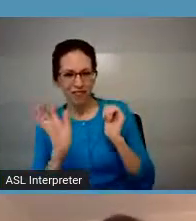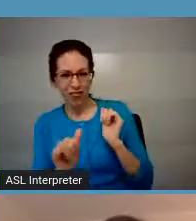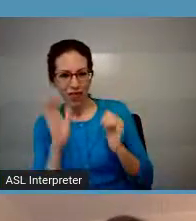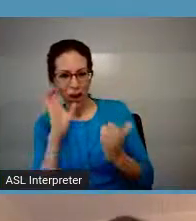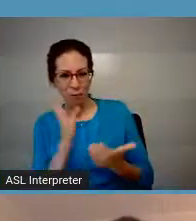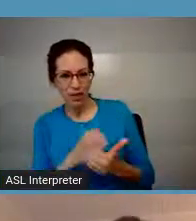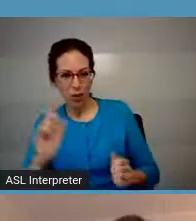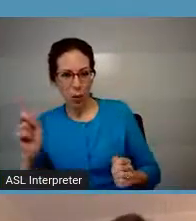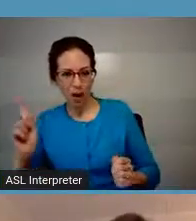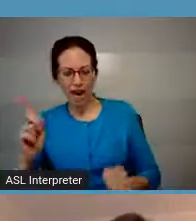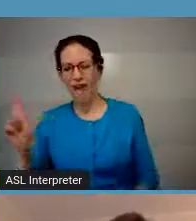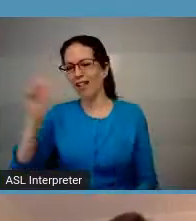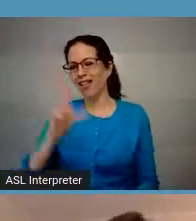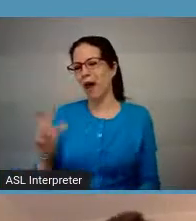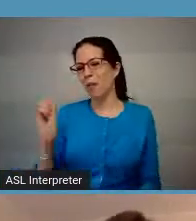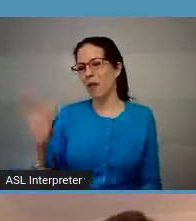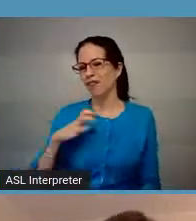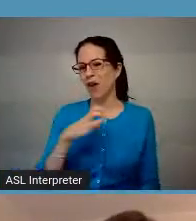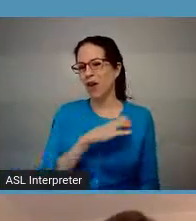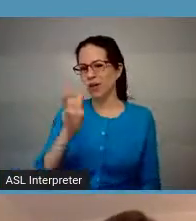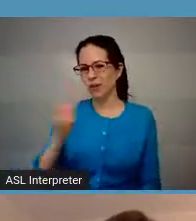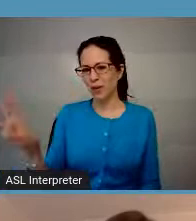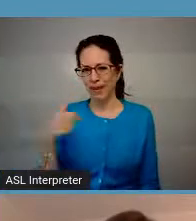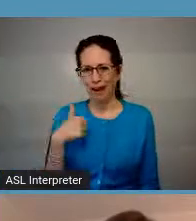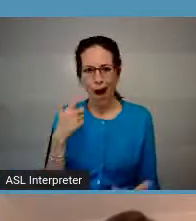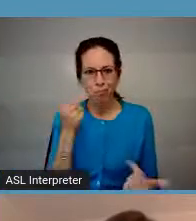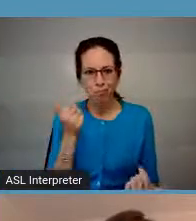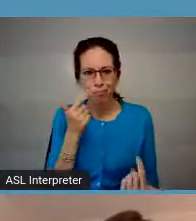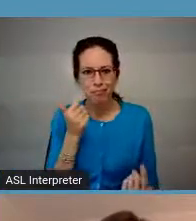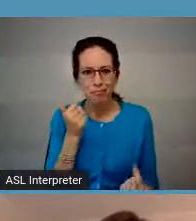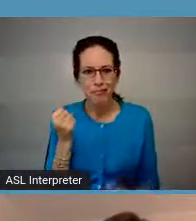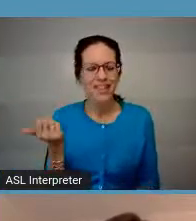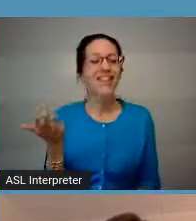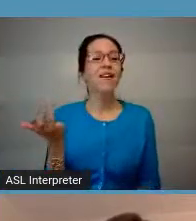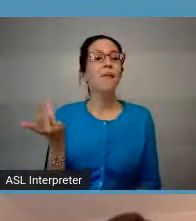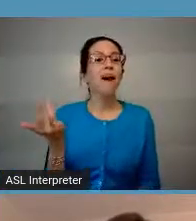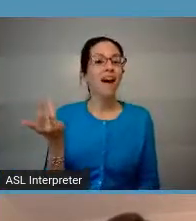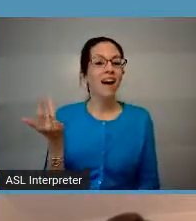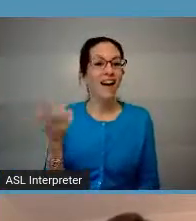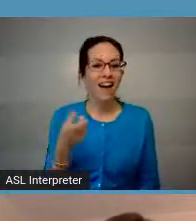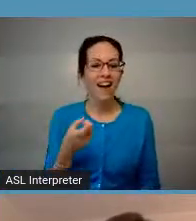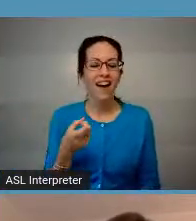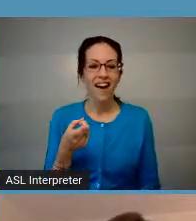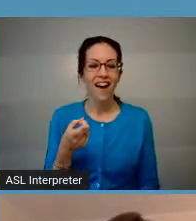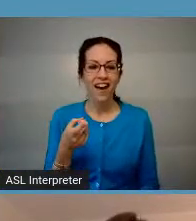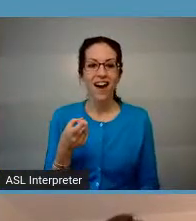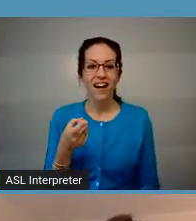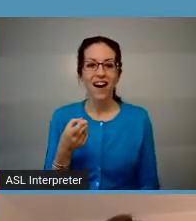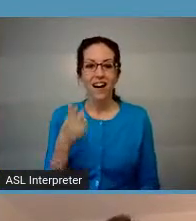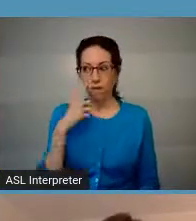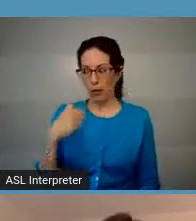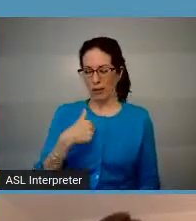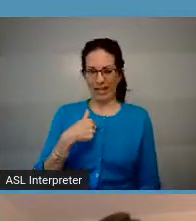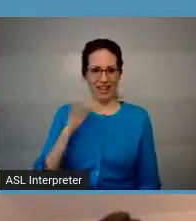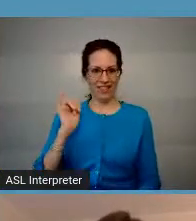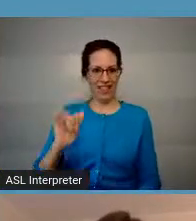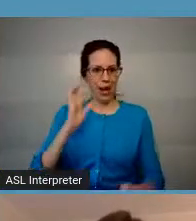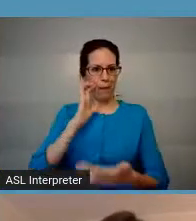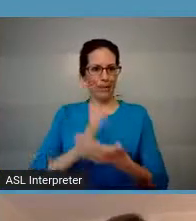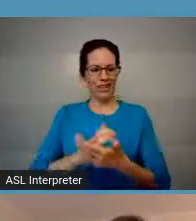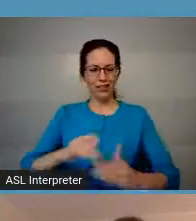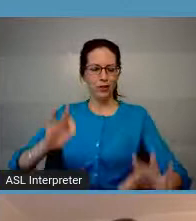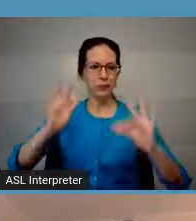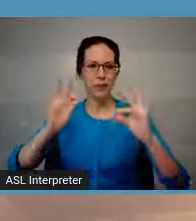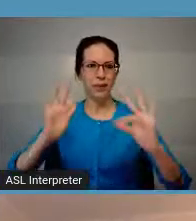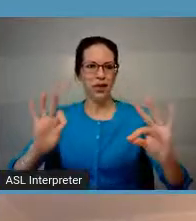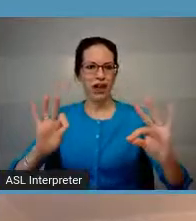website, and it made me laugh, in part because to me, it is a perfect embodiment of how sometimes when you're behind